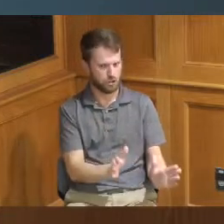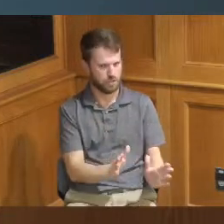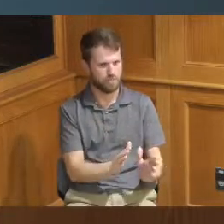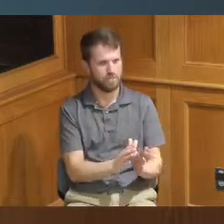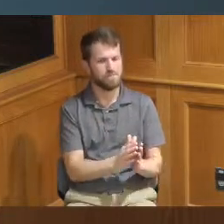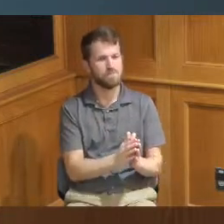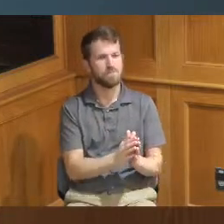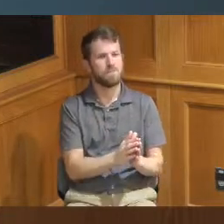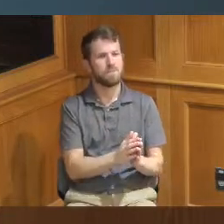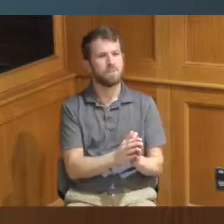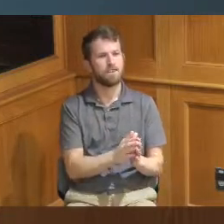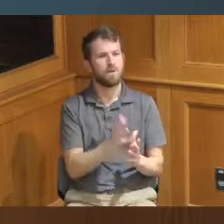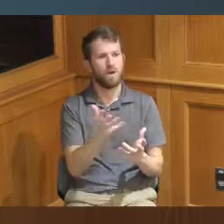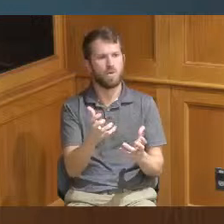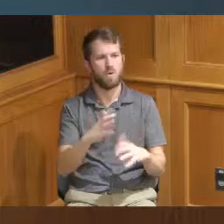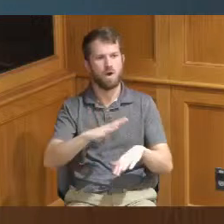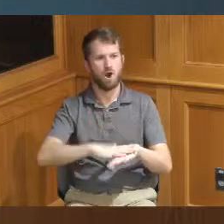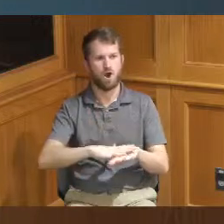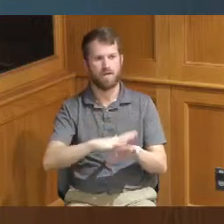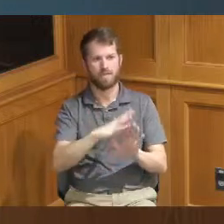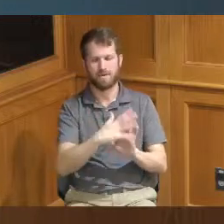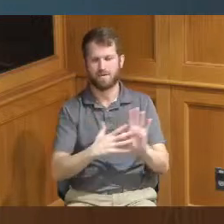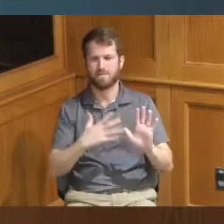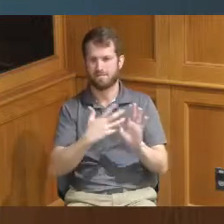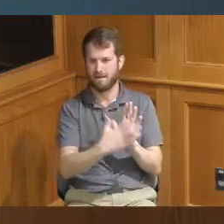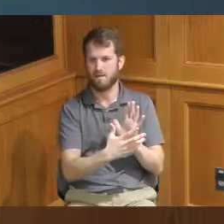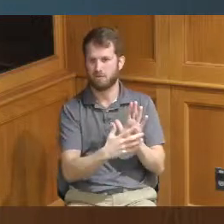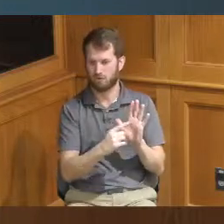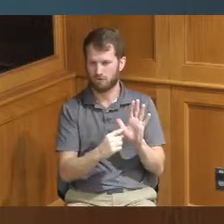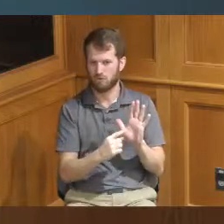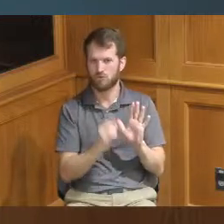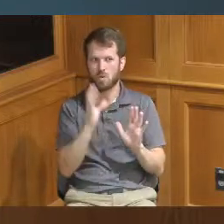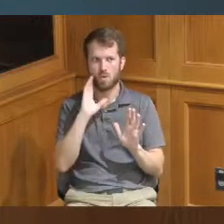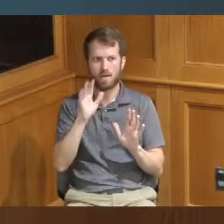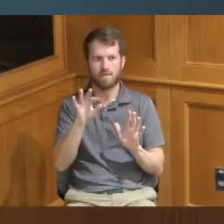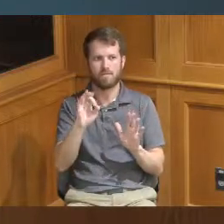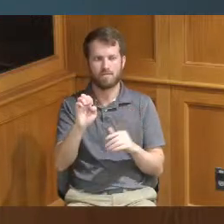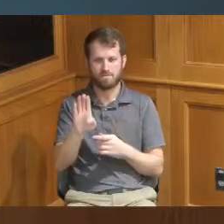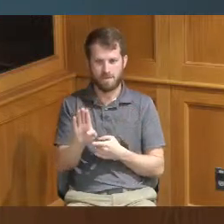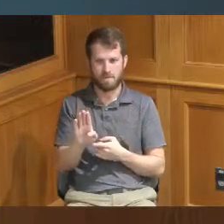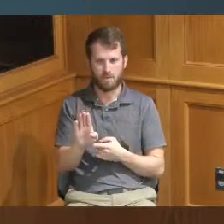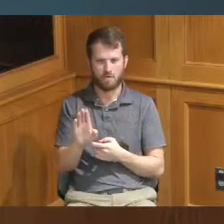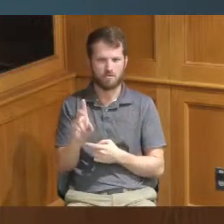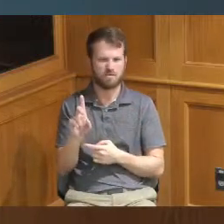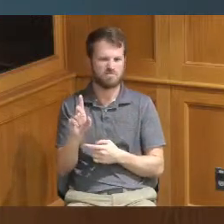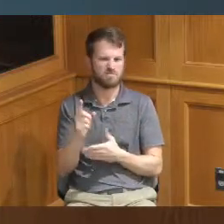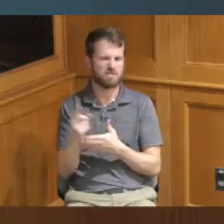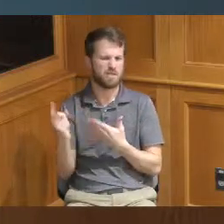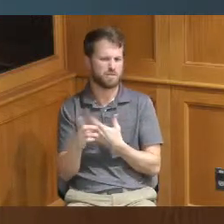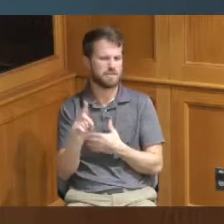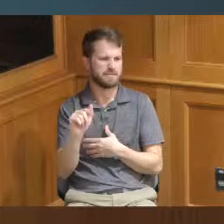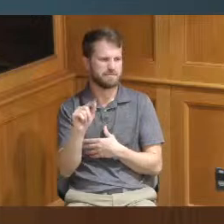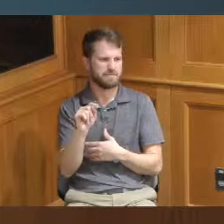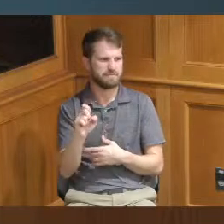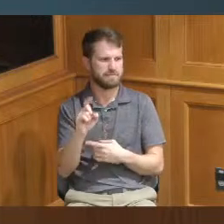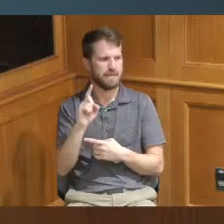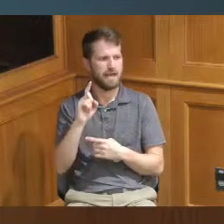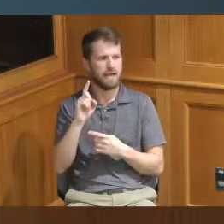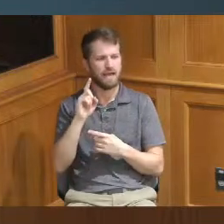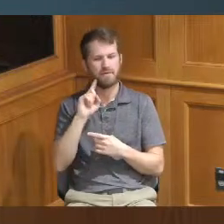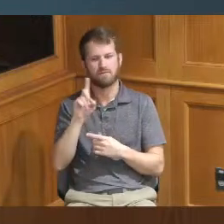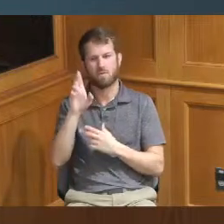get it on the calendar. We will be doing, in February, we'll have a date next week on